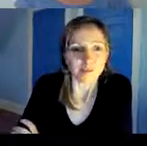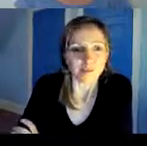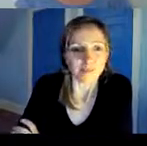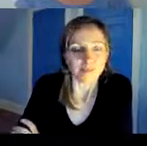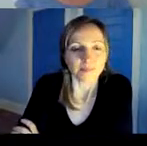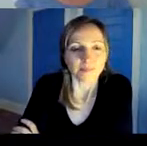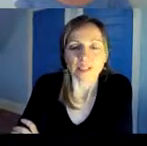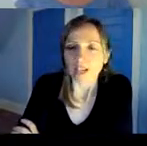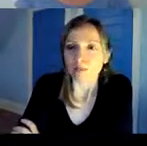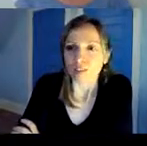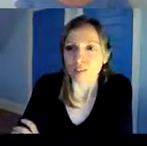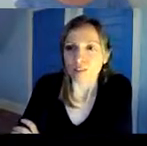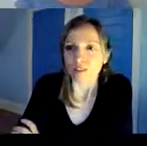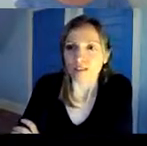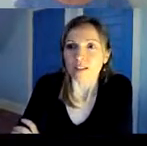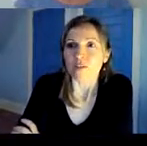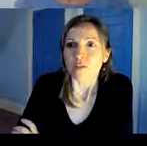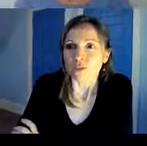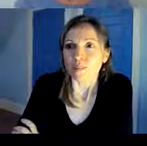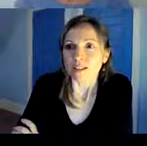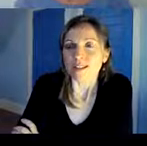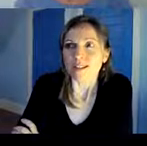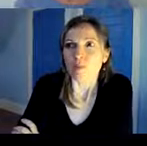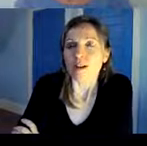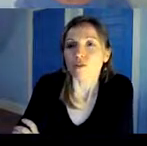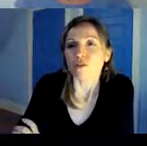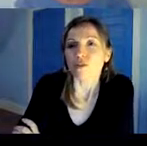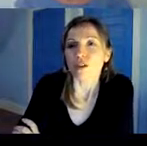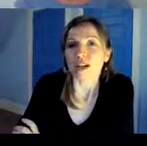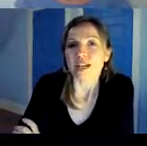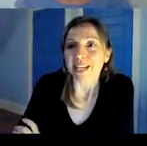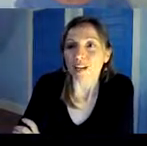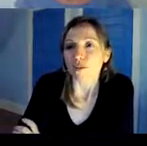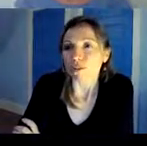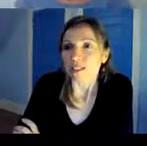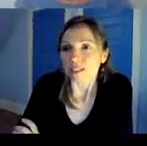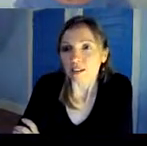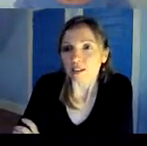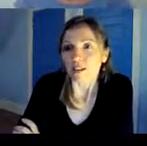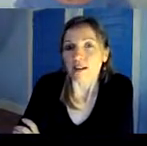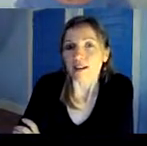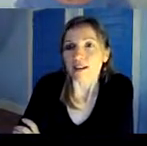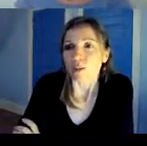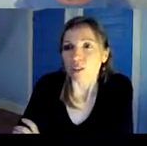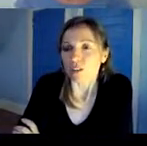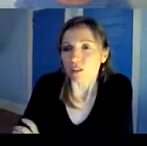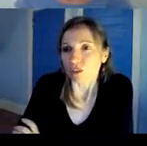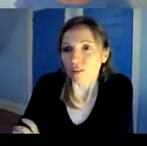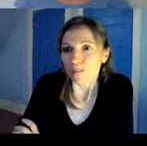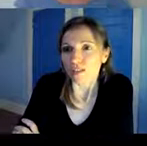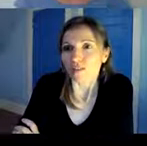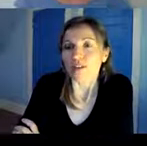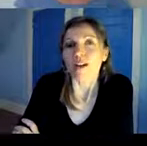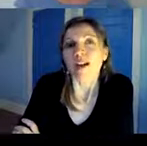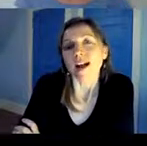day. Time of year. There are certain species that are better to get at early in the year, especially the soft